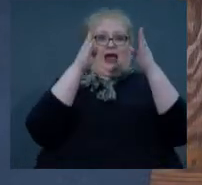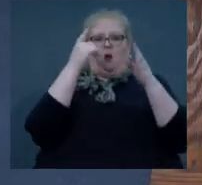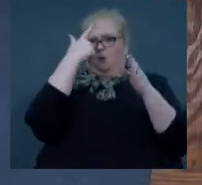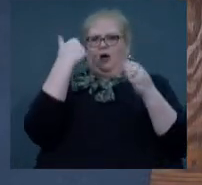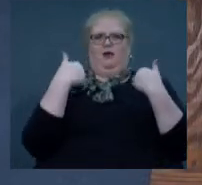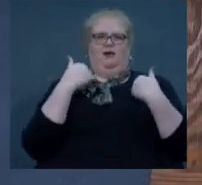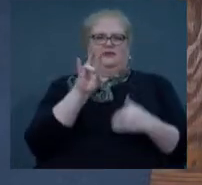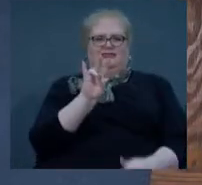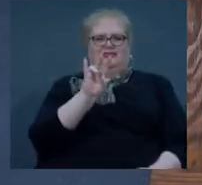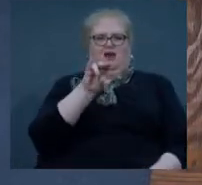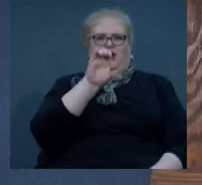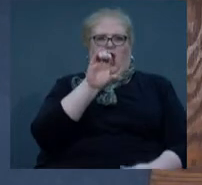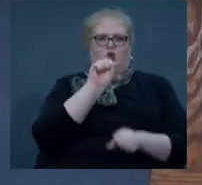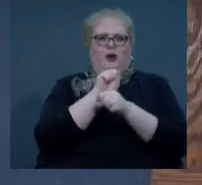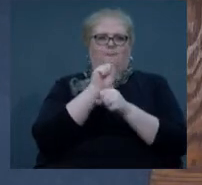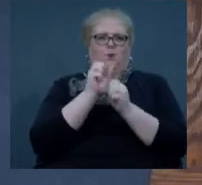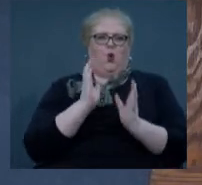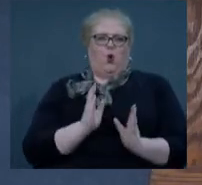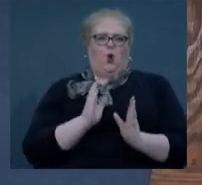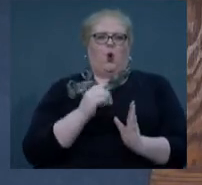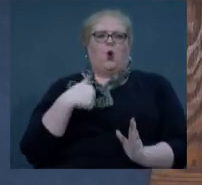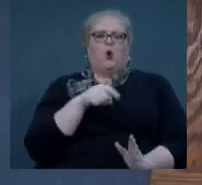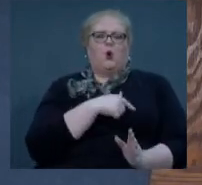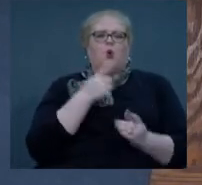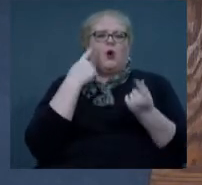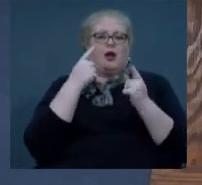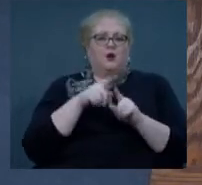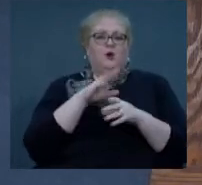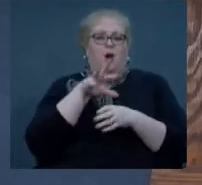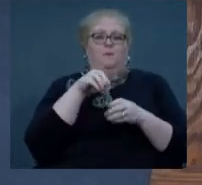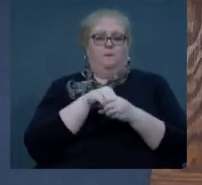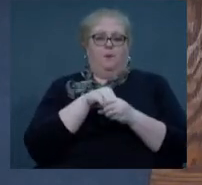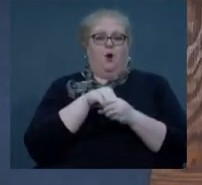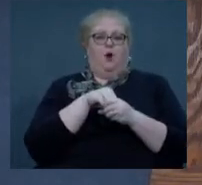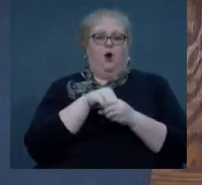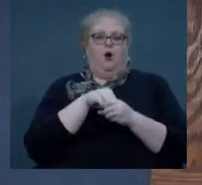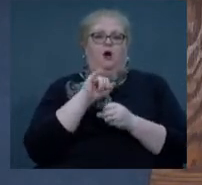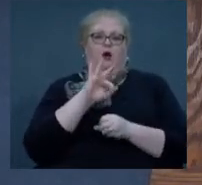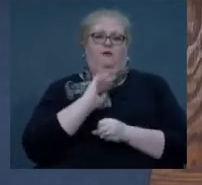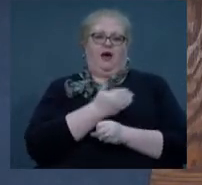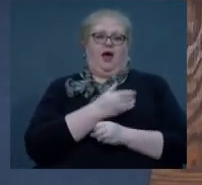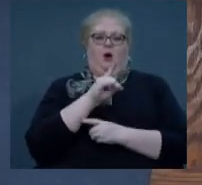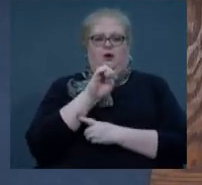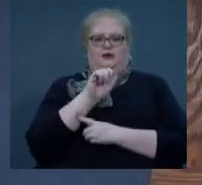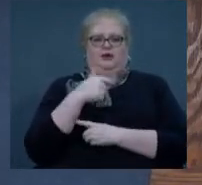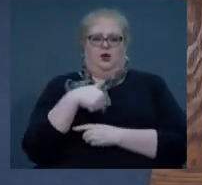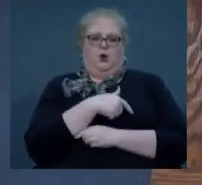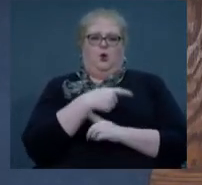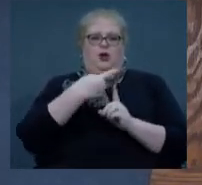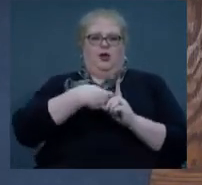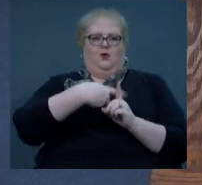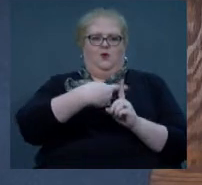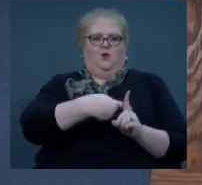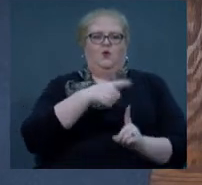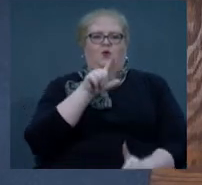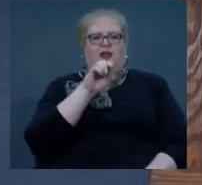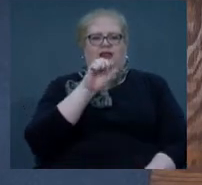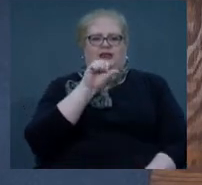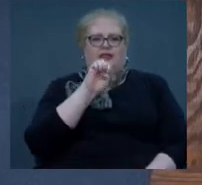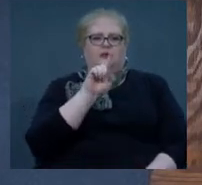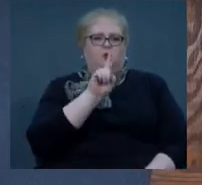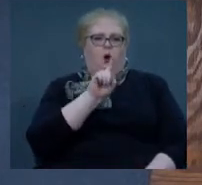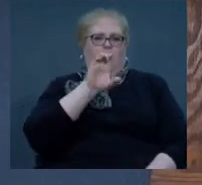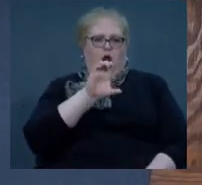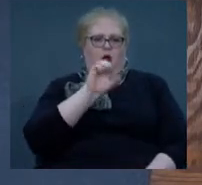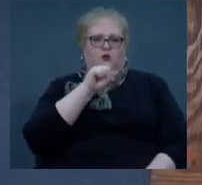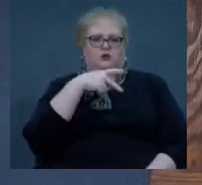As part of the deal, 100 spots that we currently lease from the Convention and Visitors Bureau and the city's parking